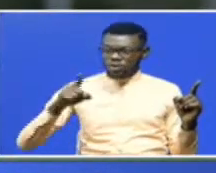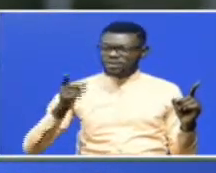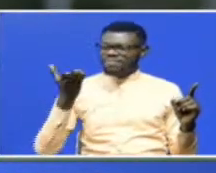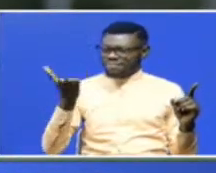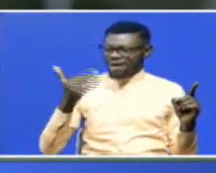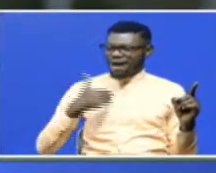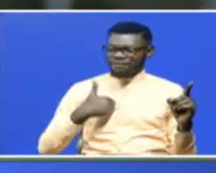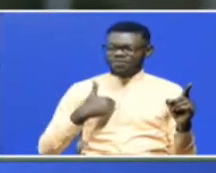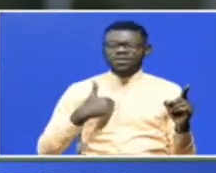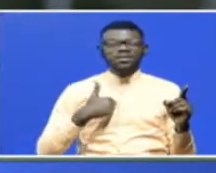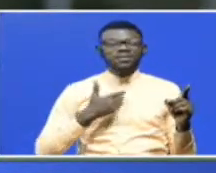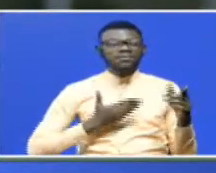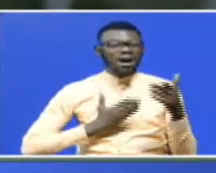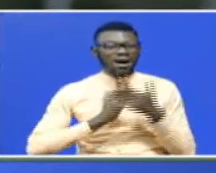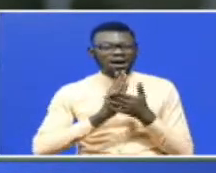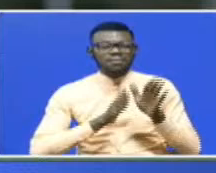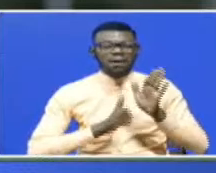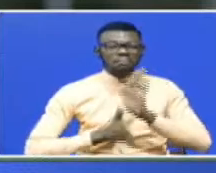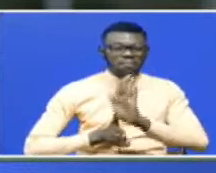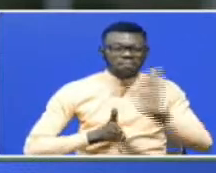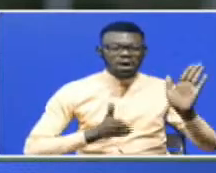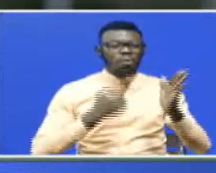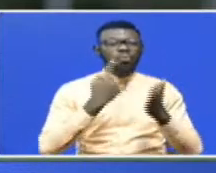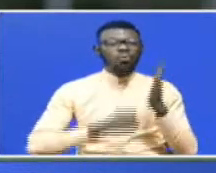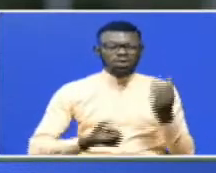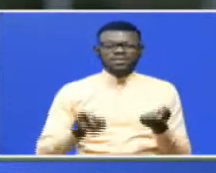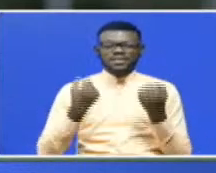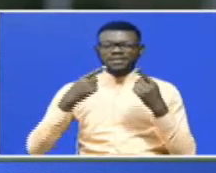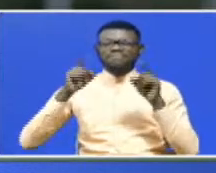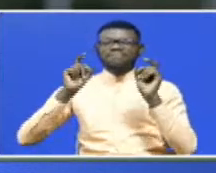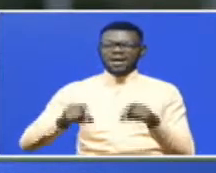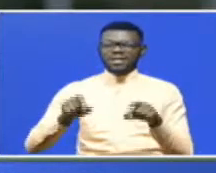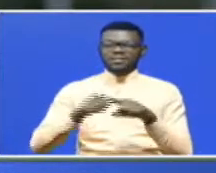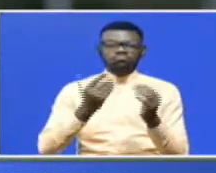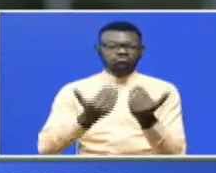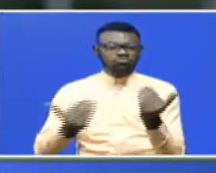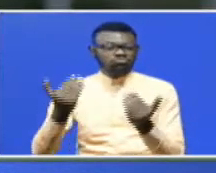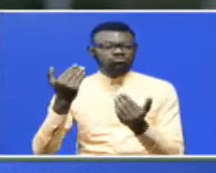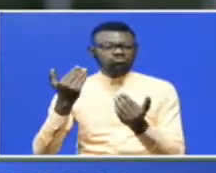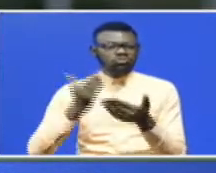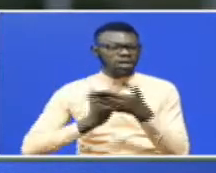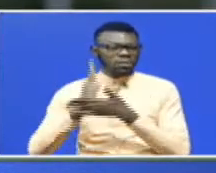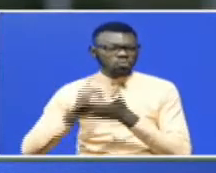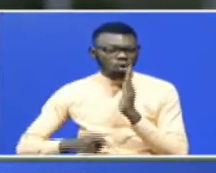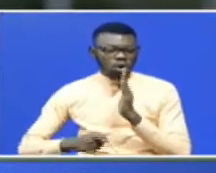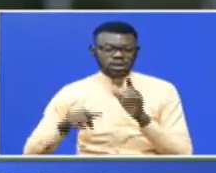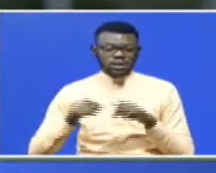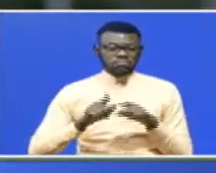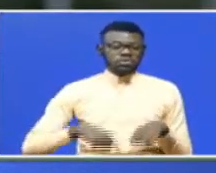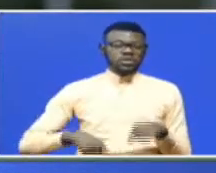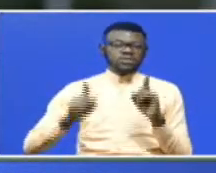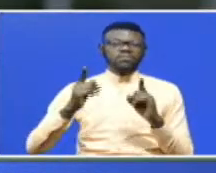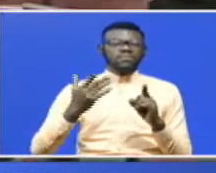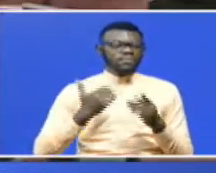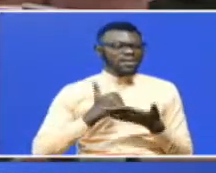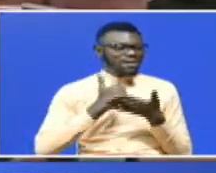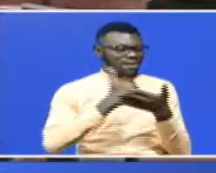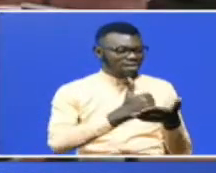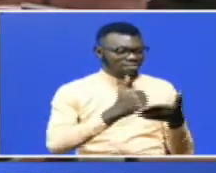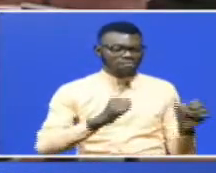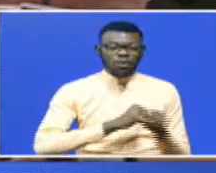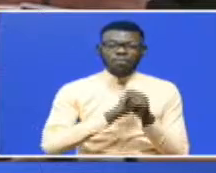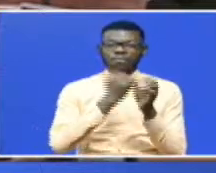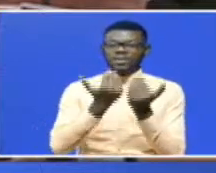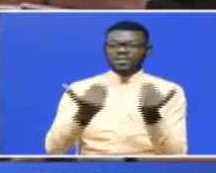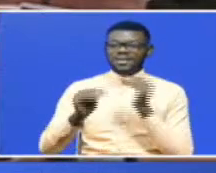know their rights, that they should know the rights of their children, and as such play an active role in making sure that children are protected. This